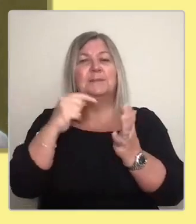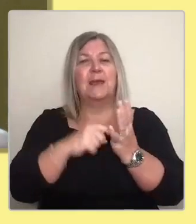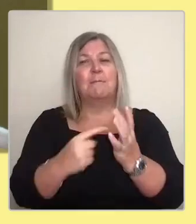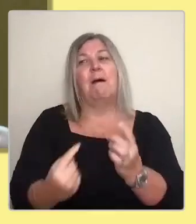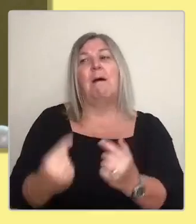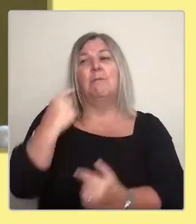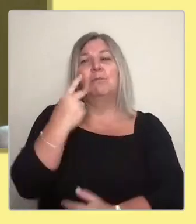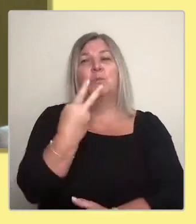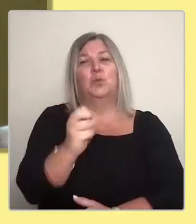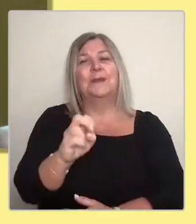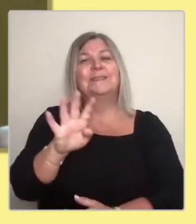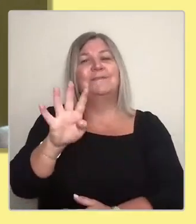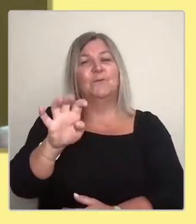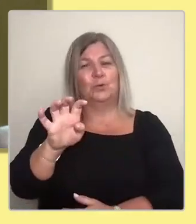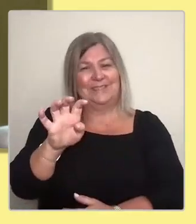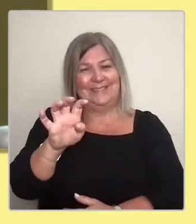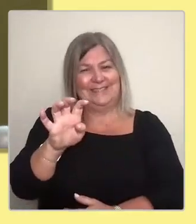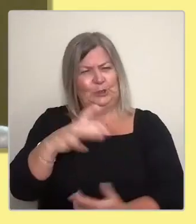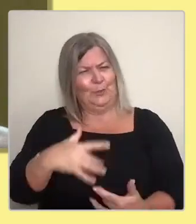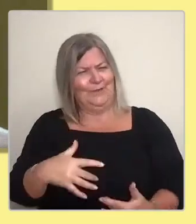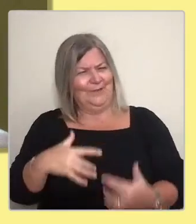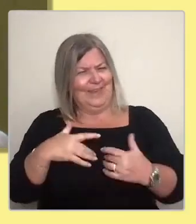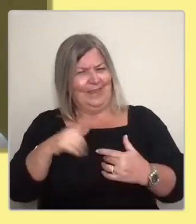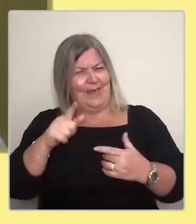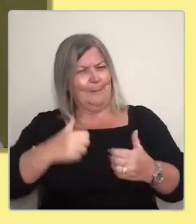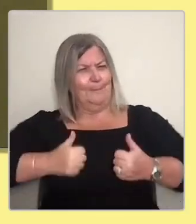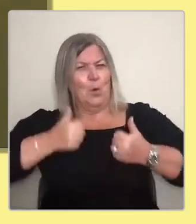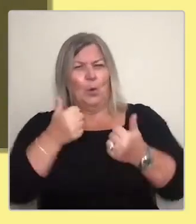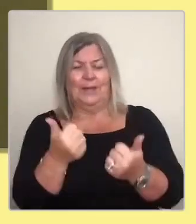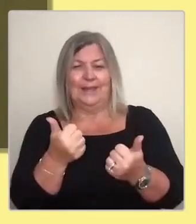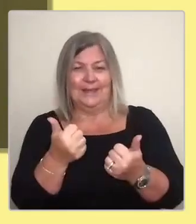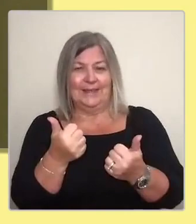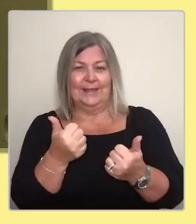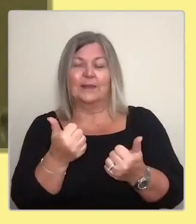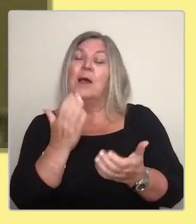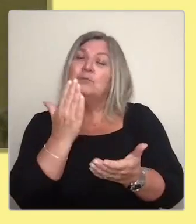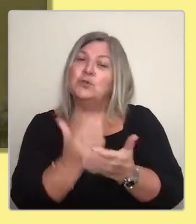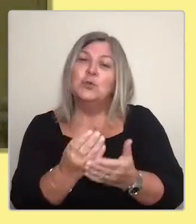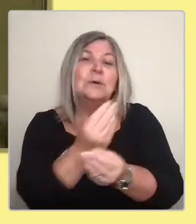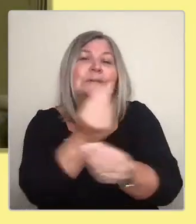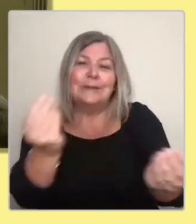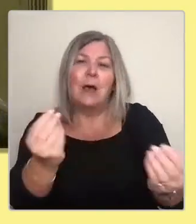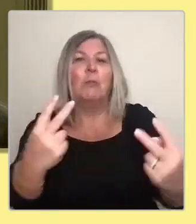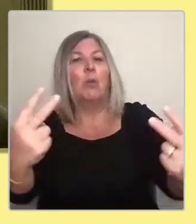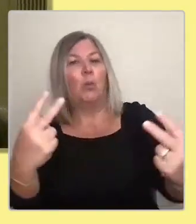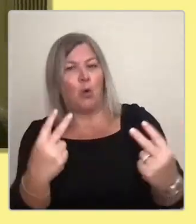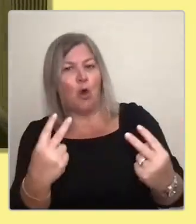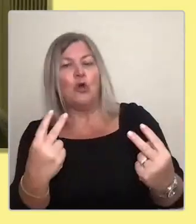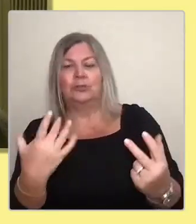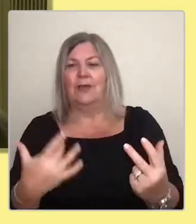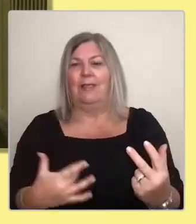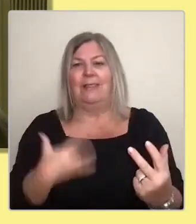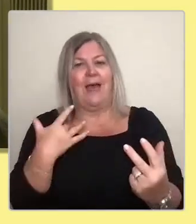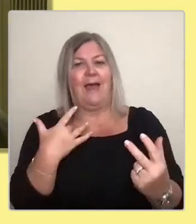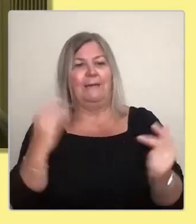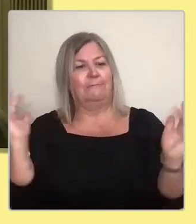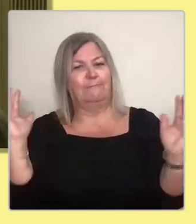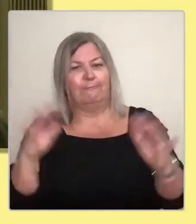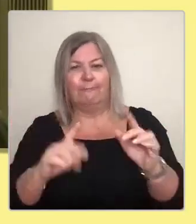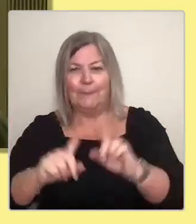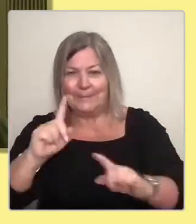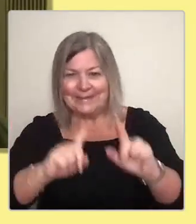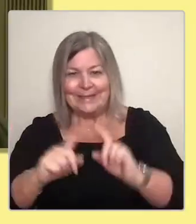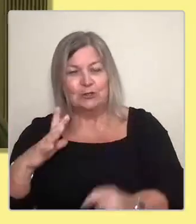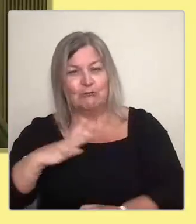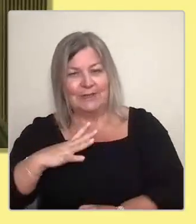been attending multiple hustings or they've been watching the live streams online. So I won't go over that again today. But the reason I was